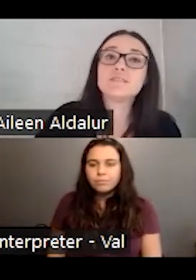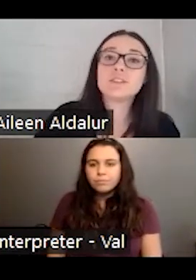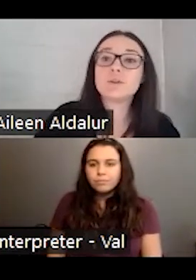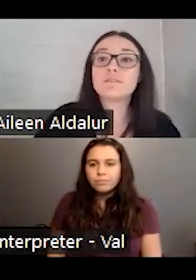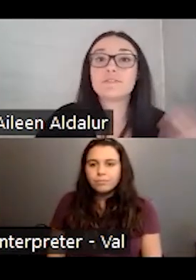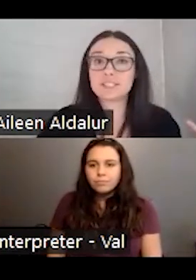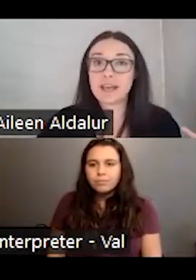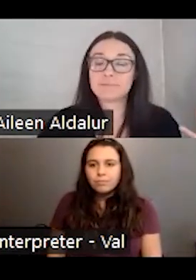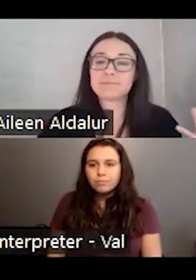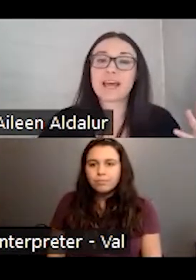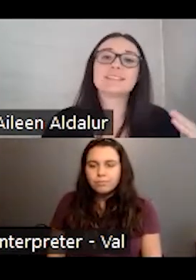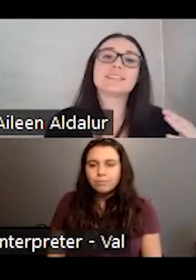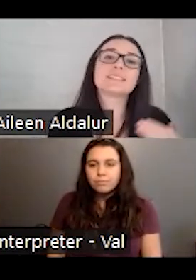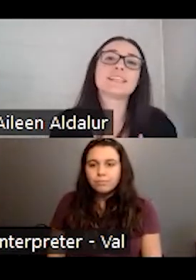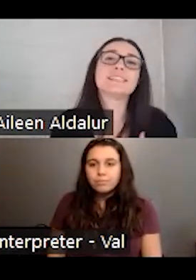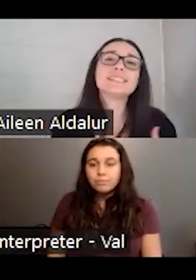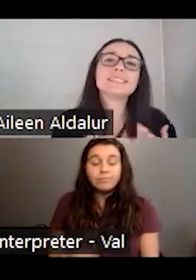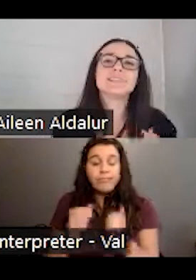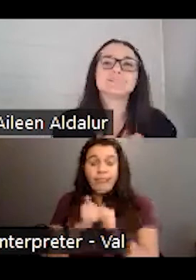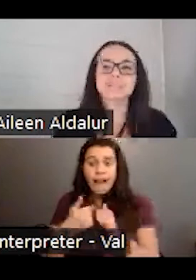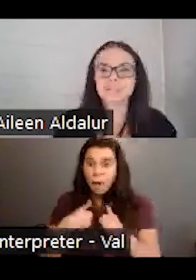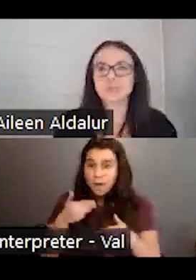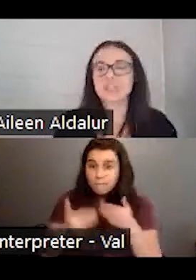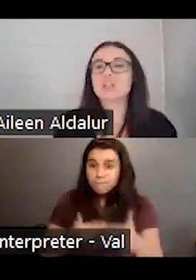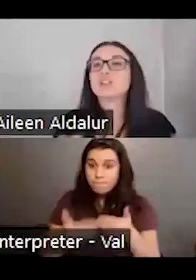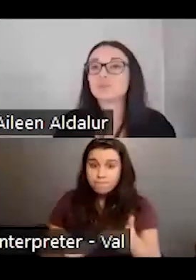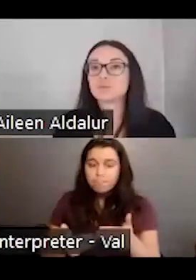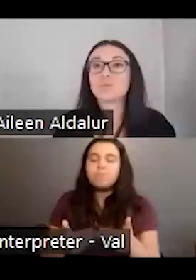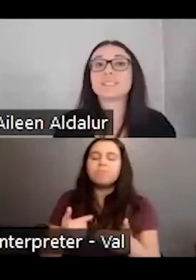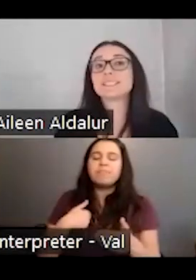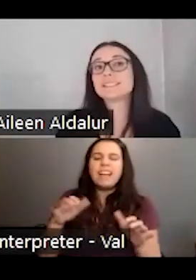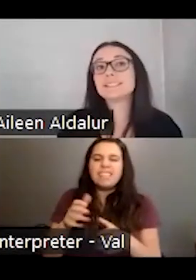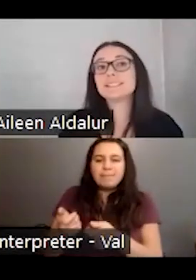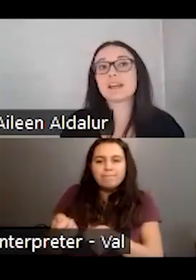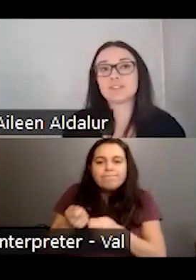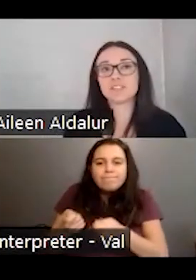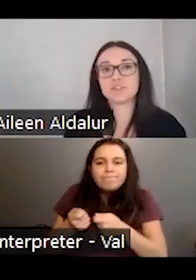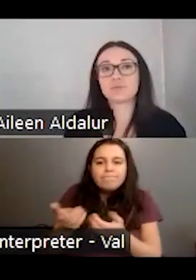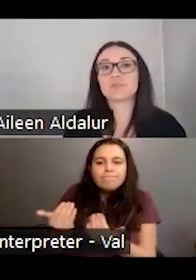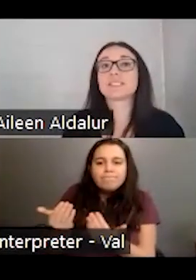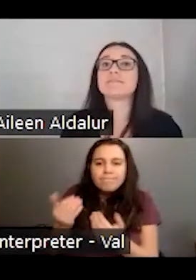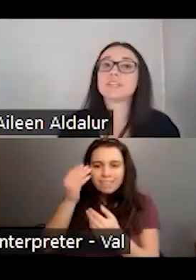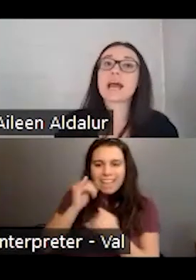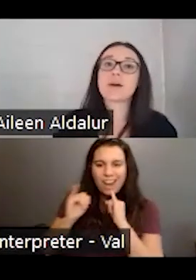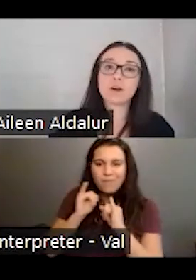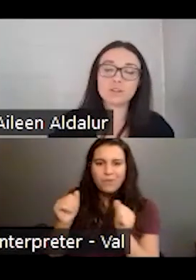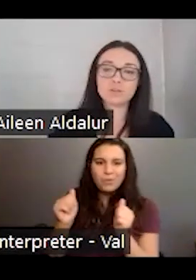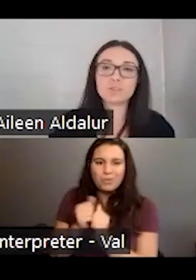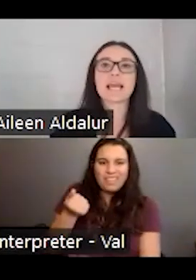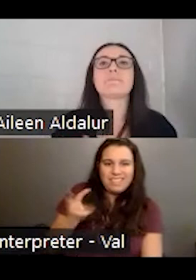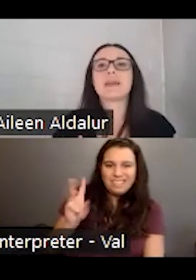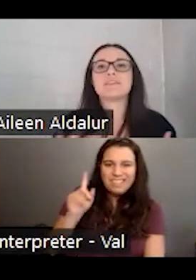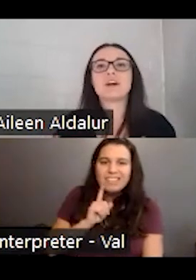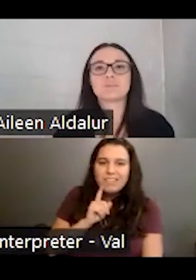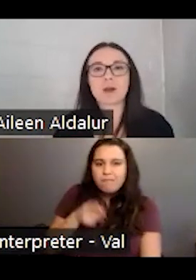To achieve the goal of the first step, I conducted elicitation interviews on Zoom with 16 deaf individuals with severe alcohol